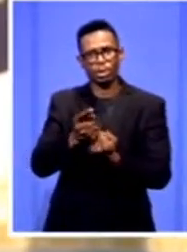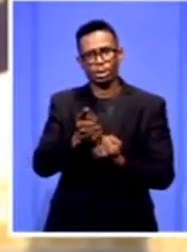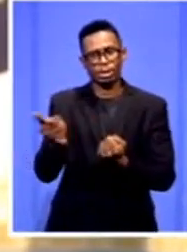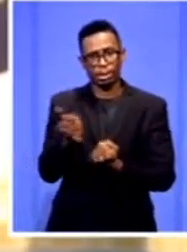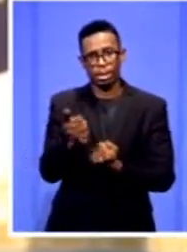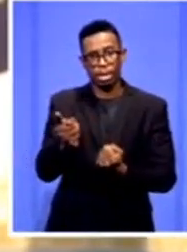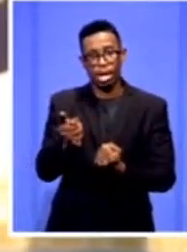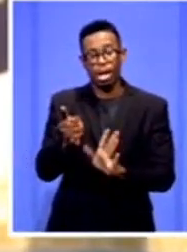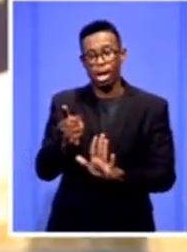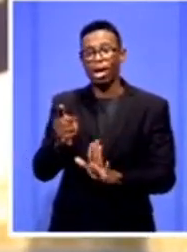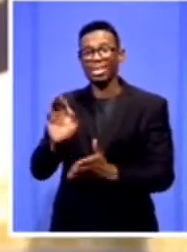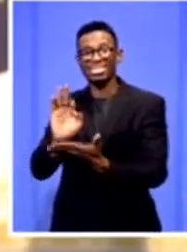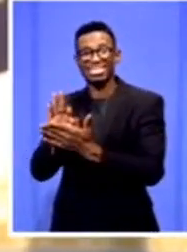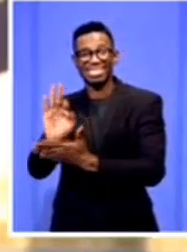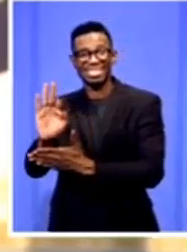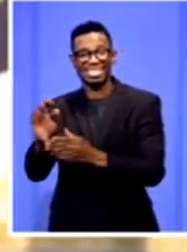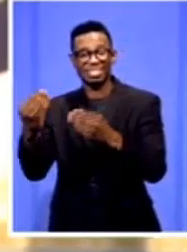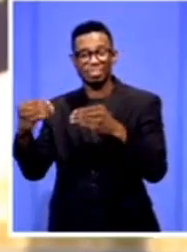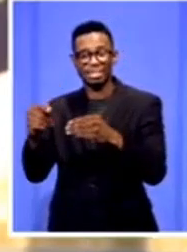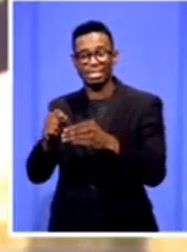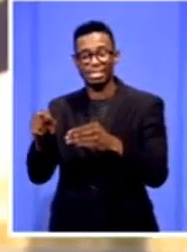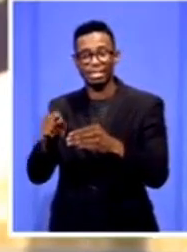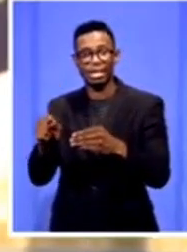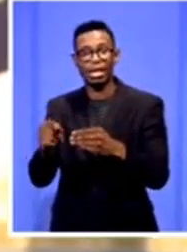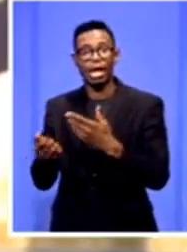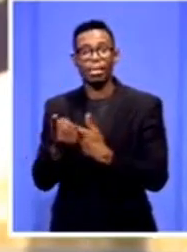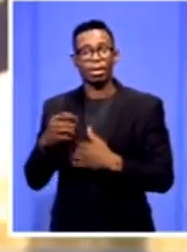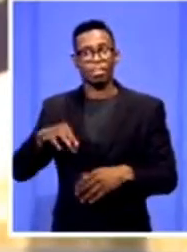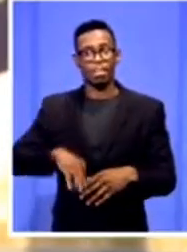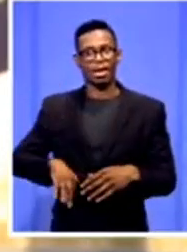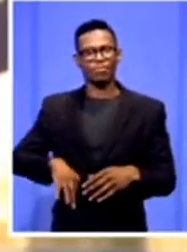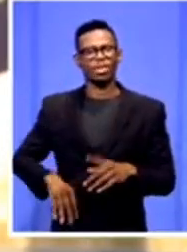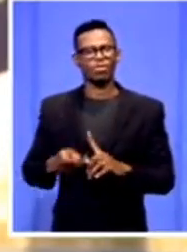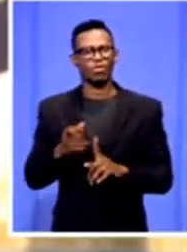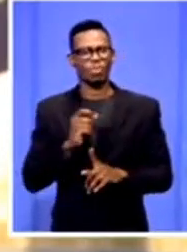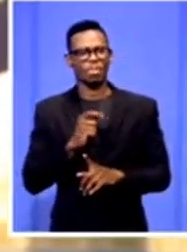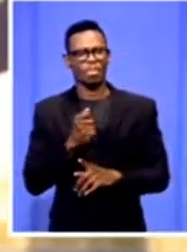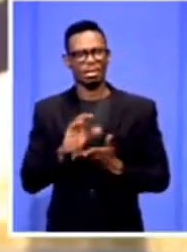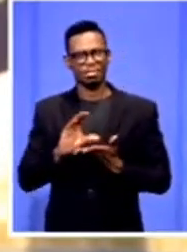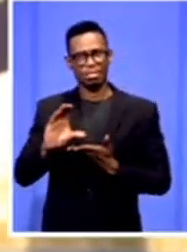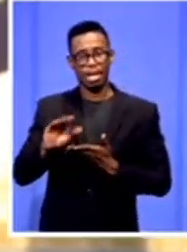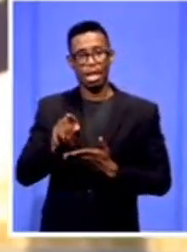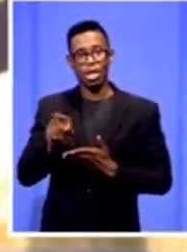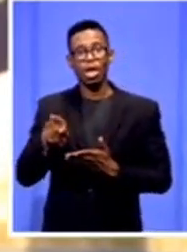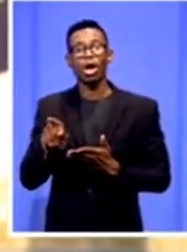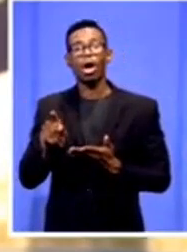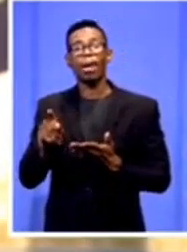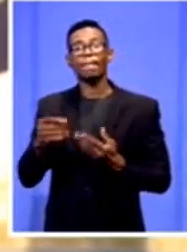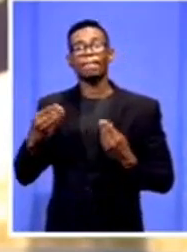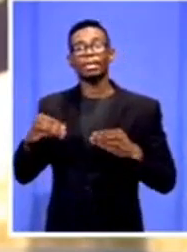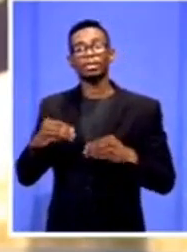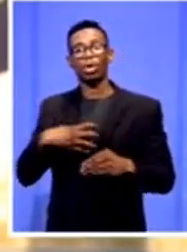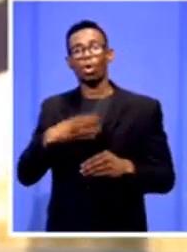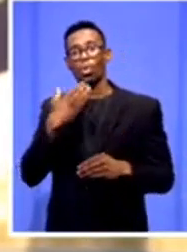that benefited from this incentive program were women owned and 6 were